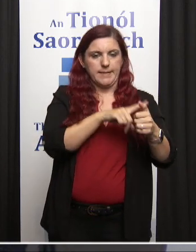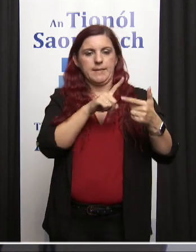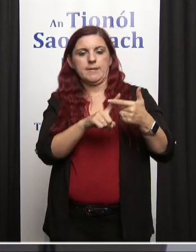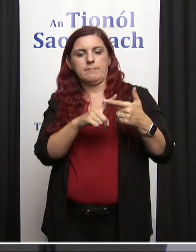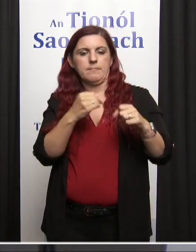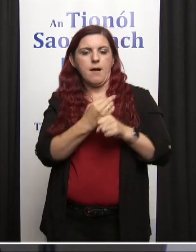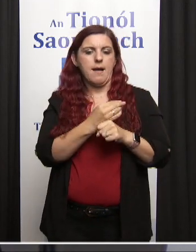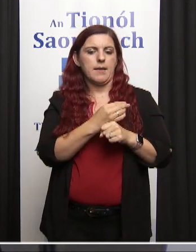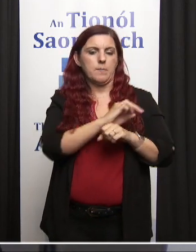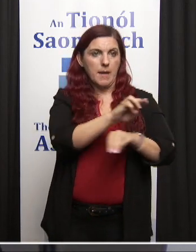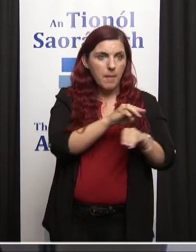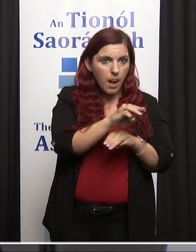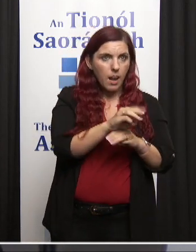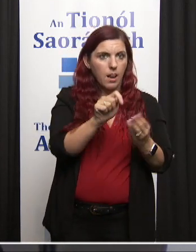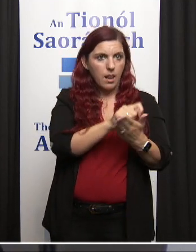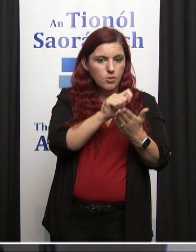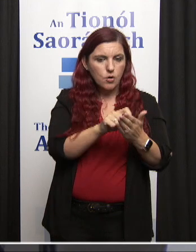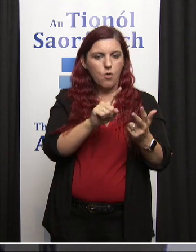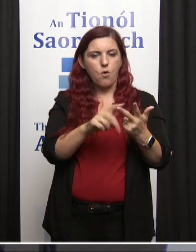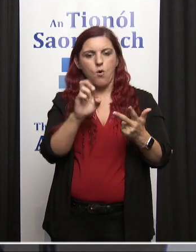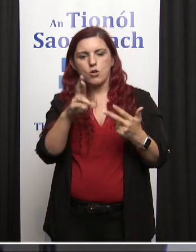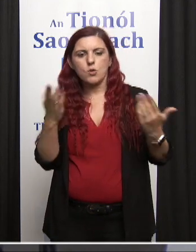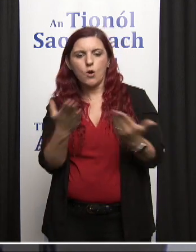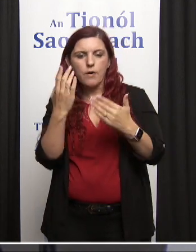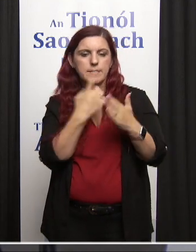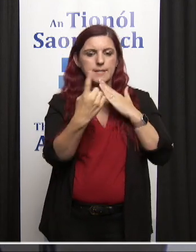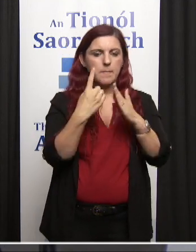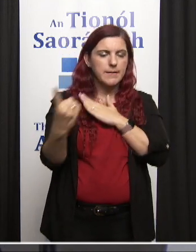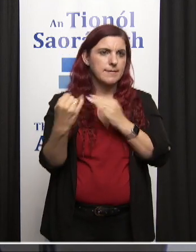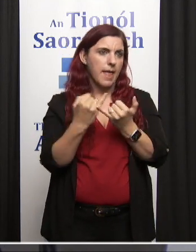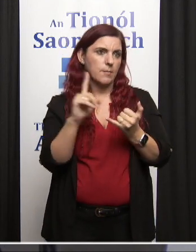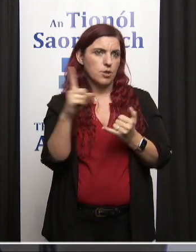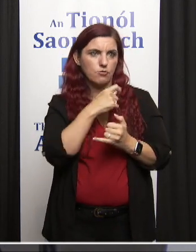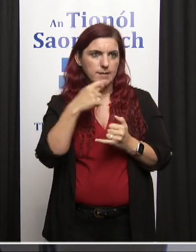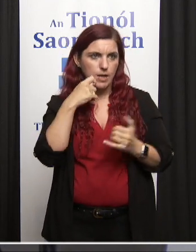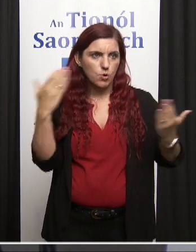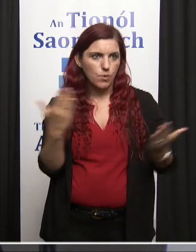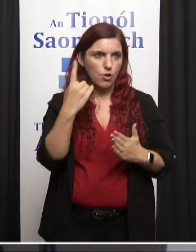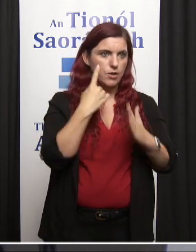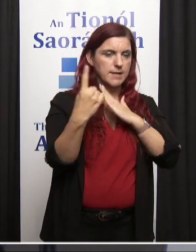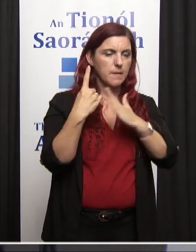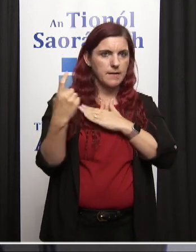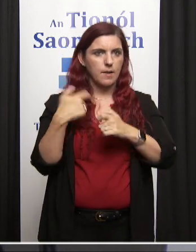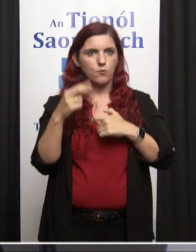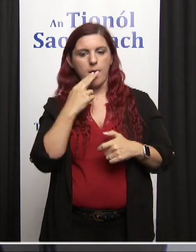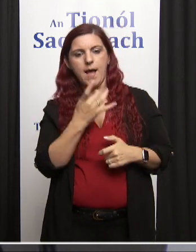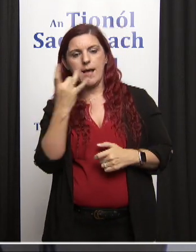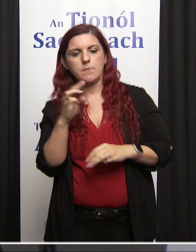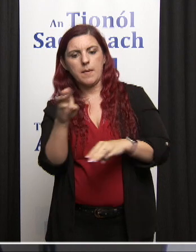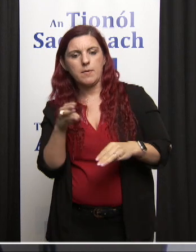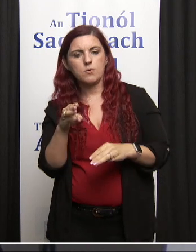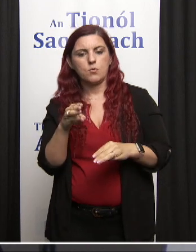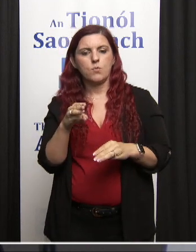create a menu, or to encourage independence, as Deirdre indicated, then you would simply ask people to pay a